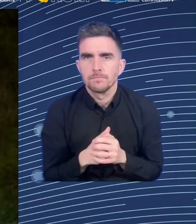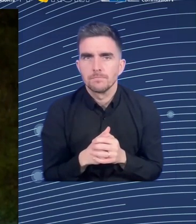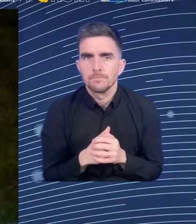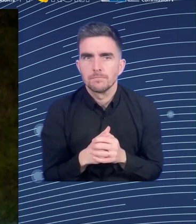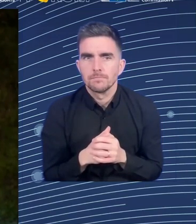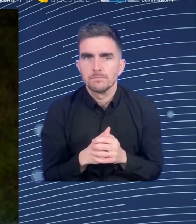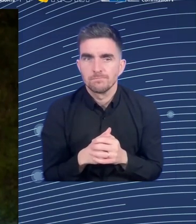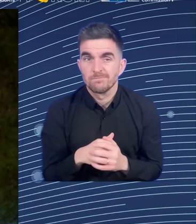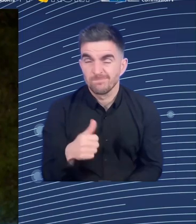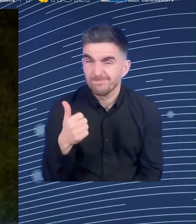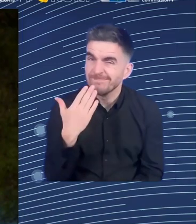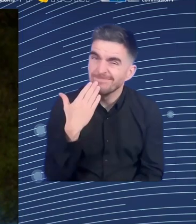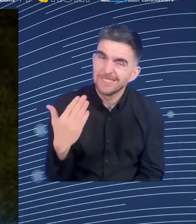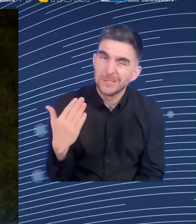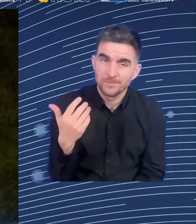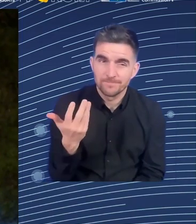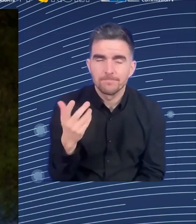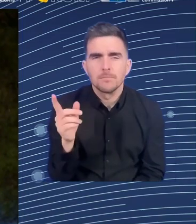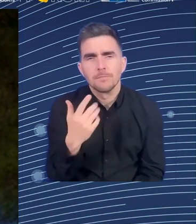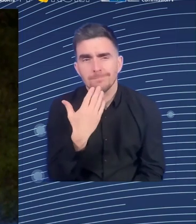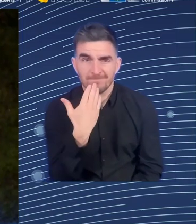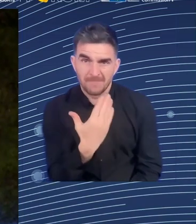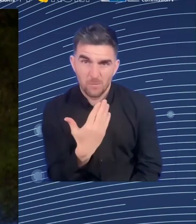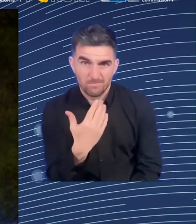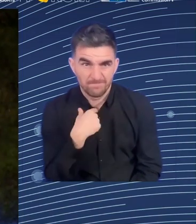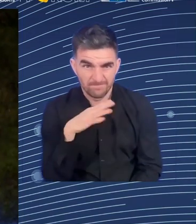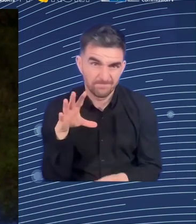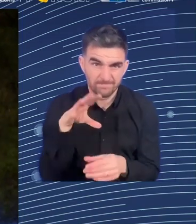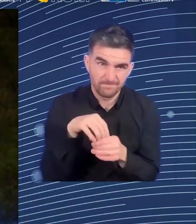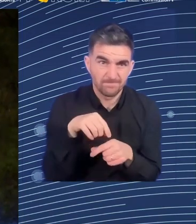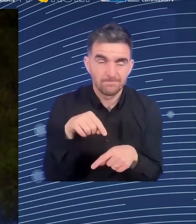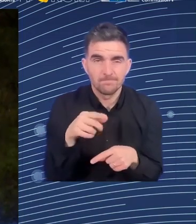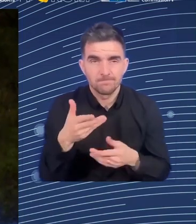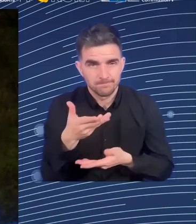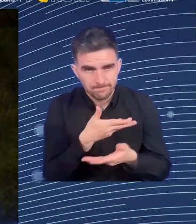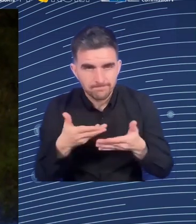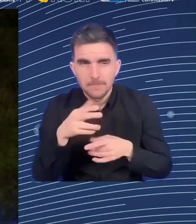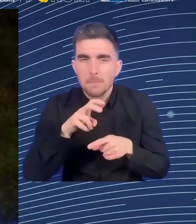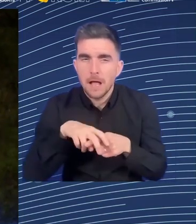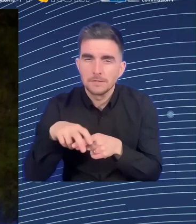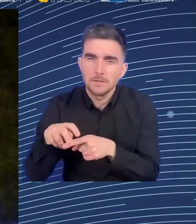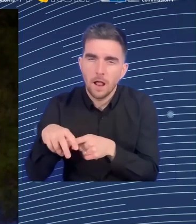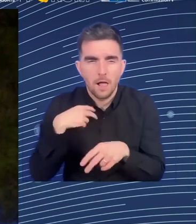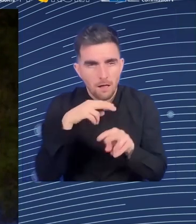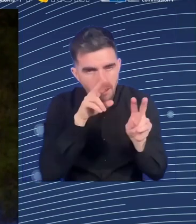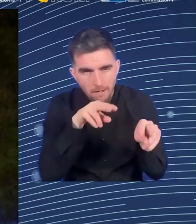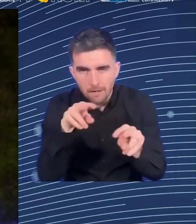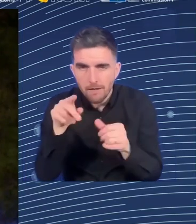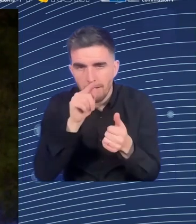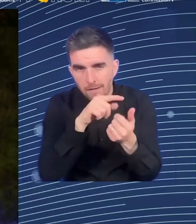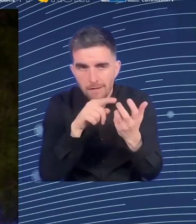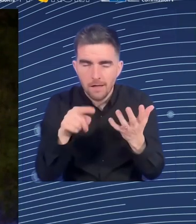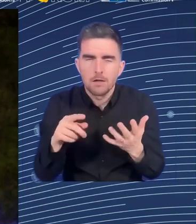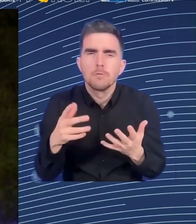turn out to be one of the most important determinants of working conditions. And in a way that is, as you said yourself, it's quite intuitive,